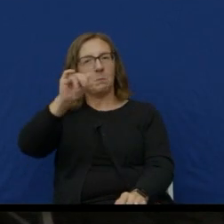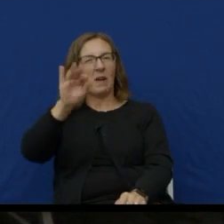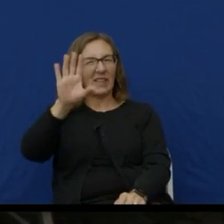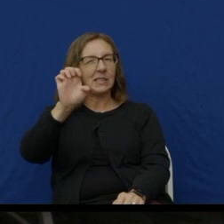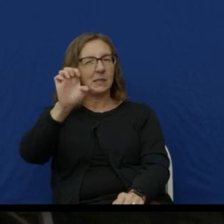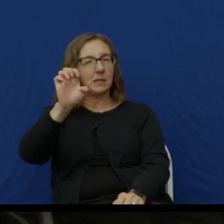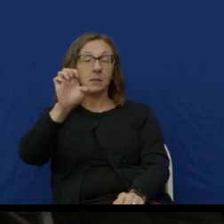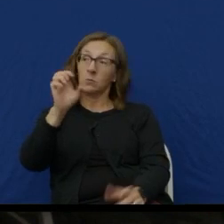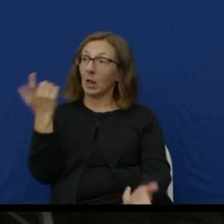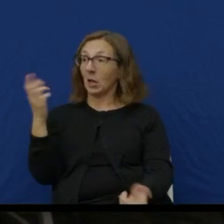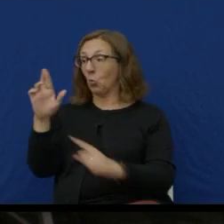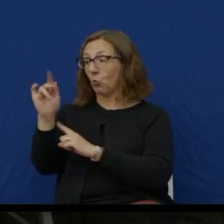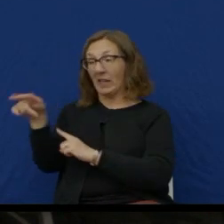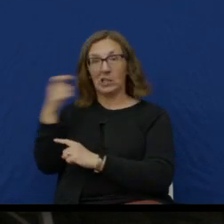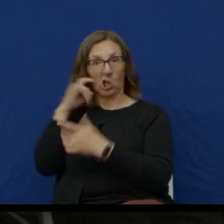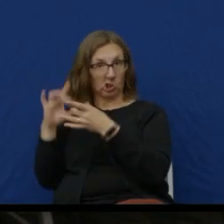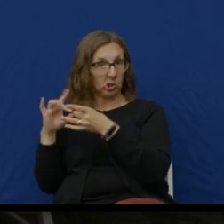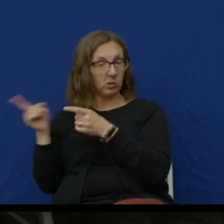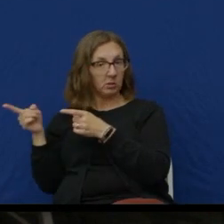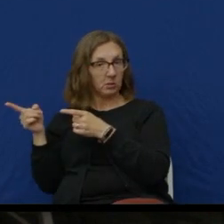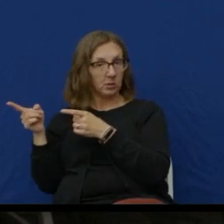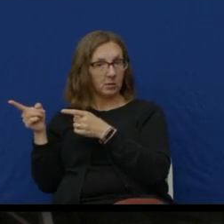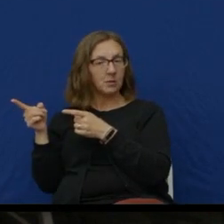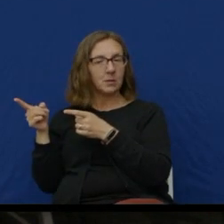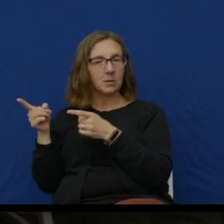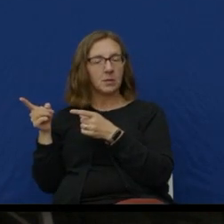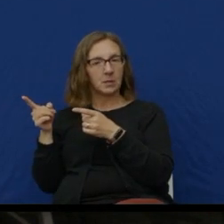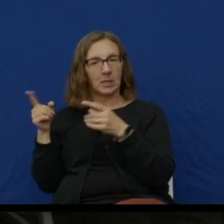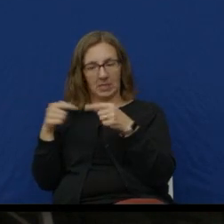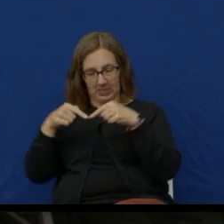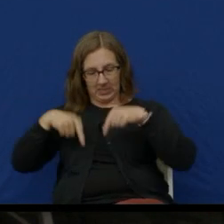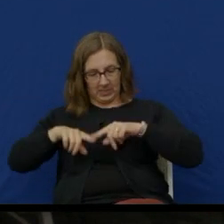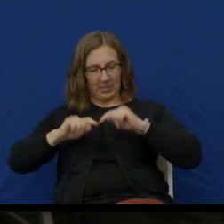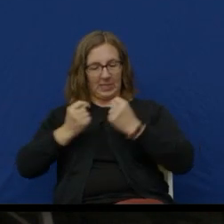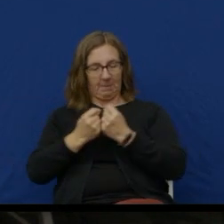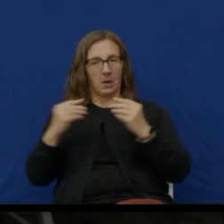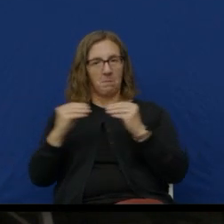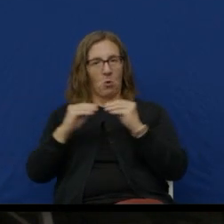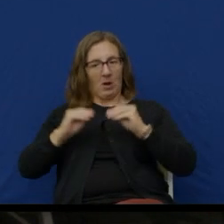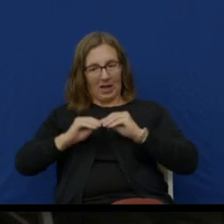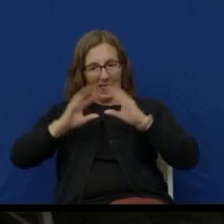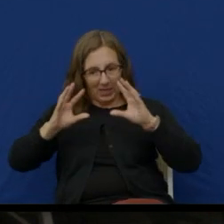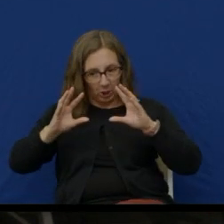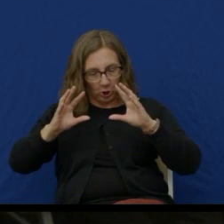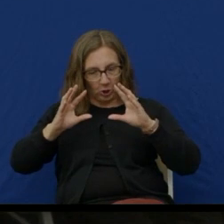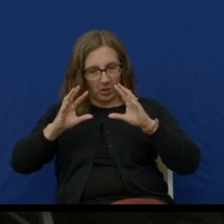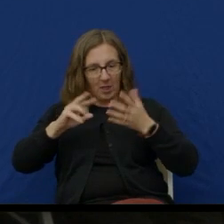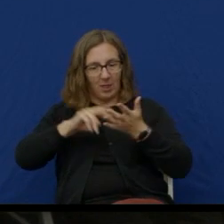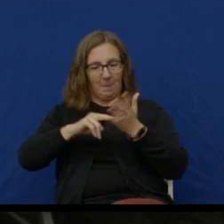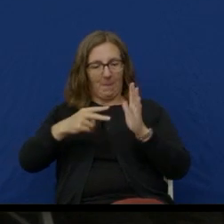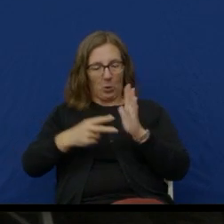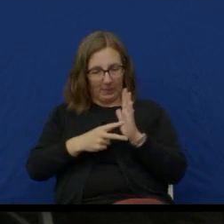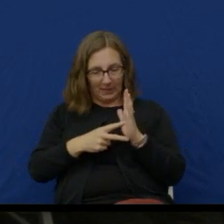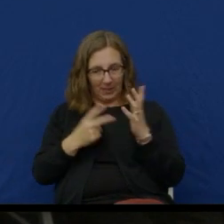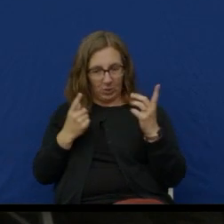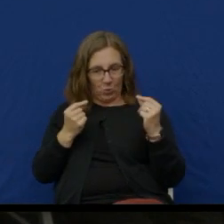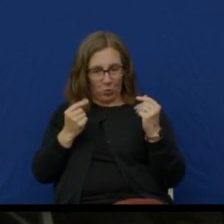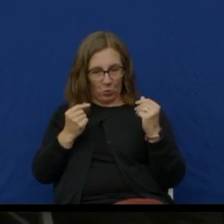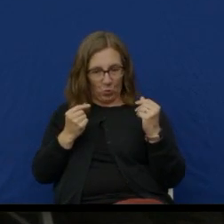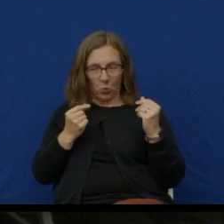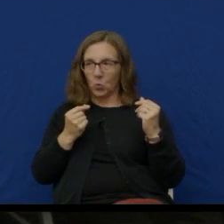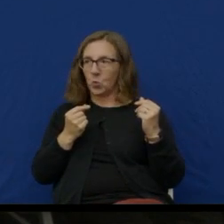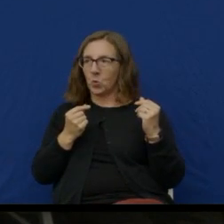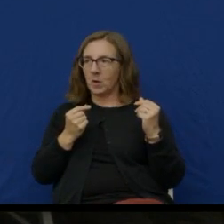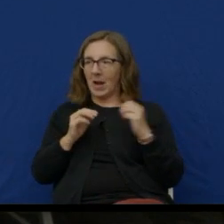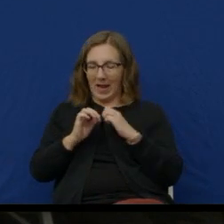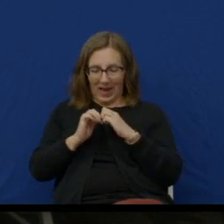does what Randy's suggesting too, in that we get clear as a team what the purpose of the document is and what we're going to do. Who it's from, who how it's it to,